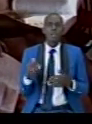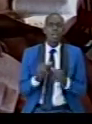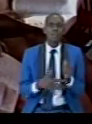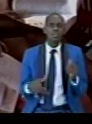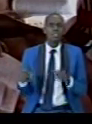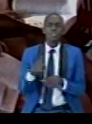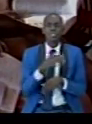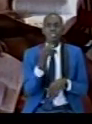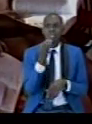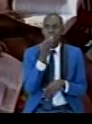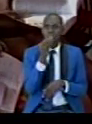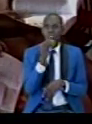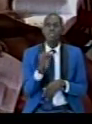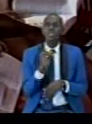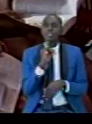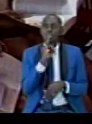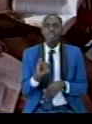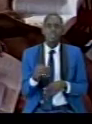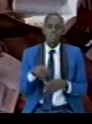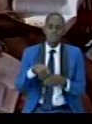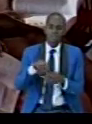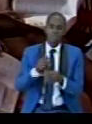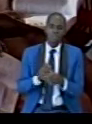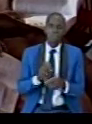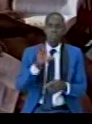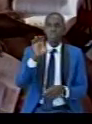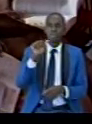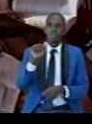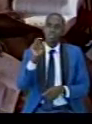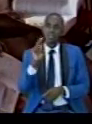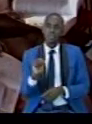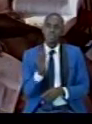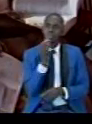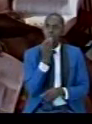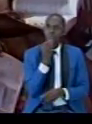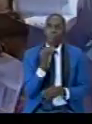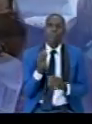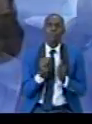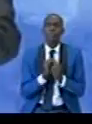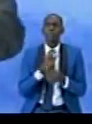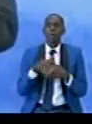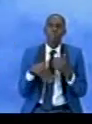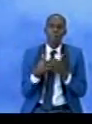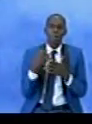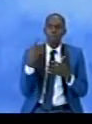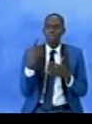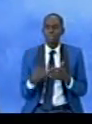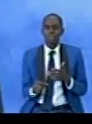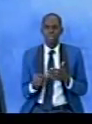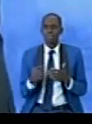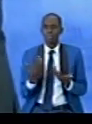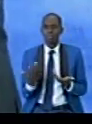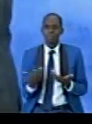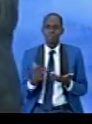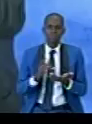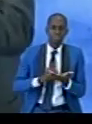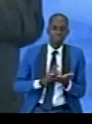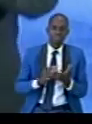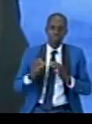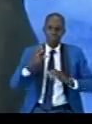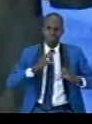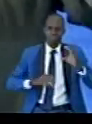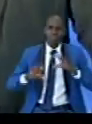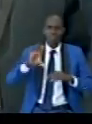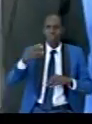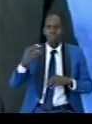is canned. They can everything with all the chemicals as preservation, and once they just warm, they